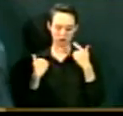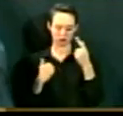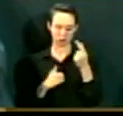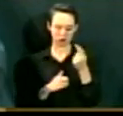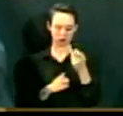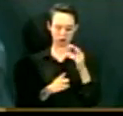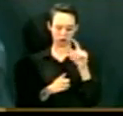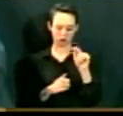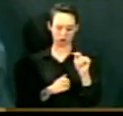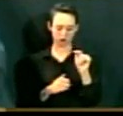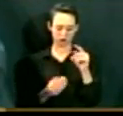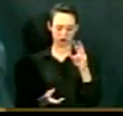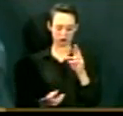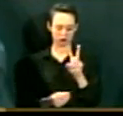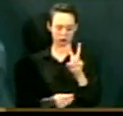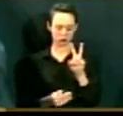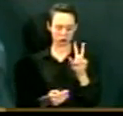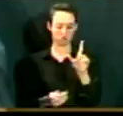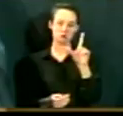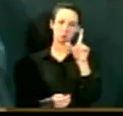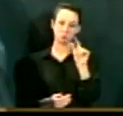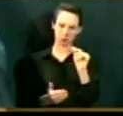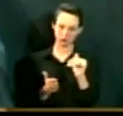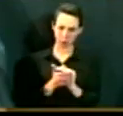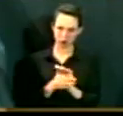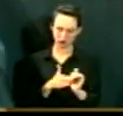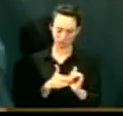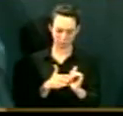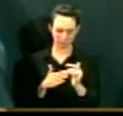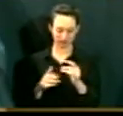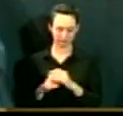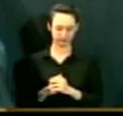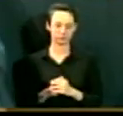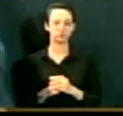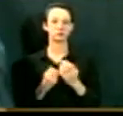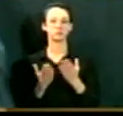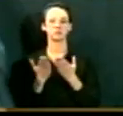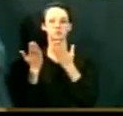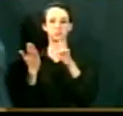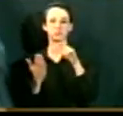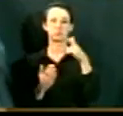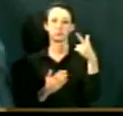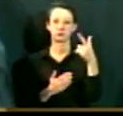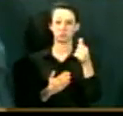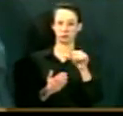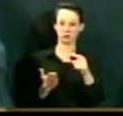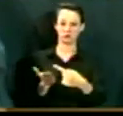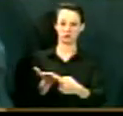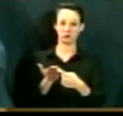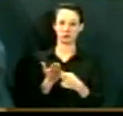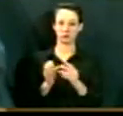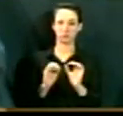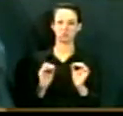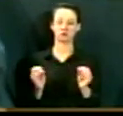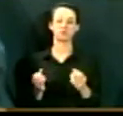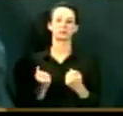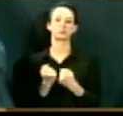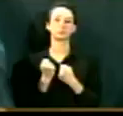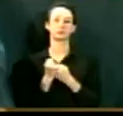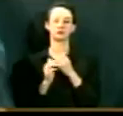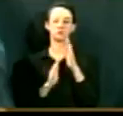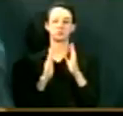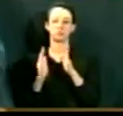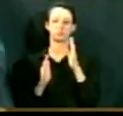coordinator. Motion made by Ms. Roundtree, seconded by Mr. Norman. Any discussion? All in favor say